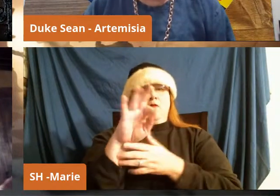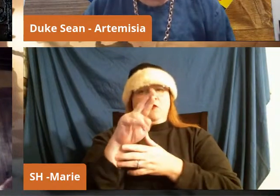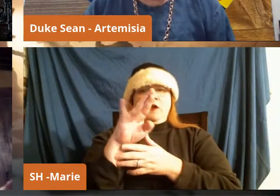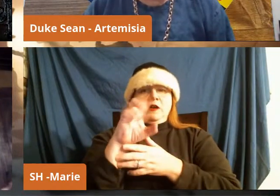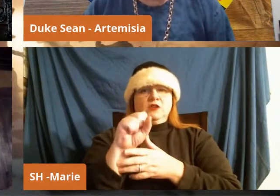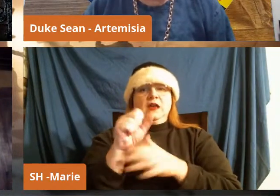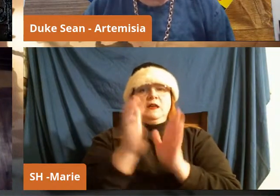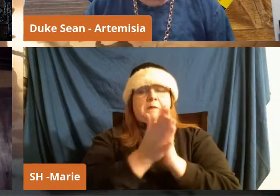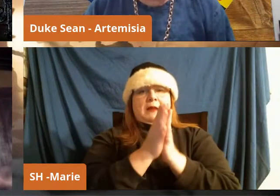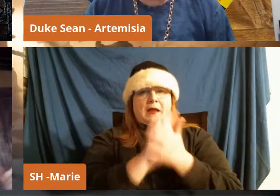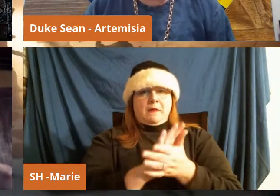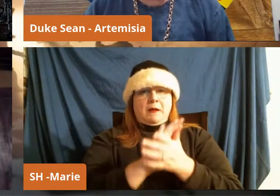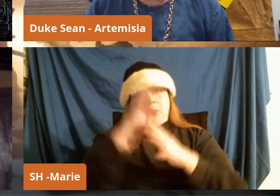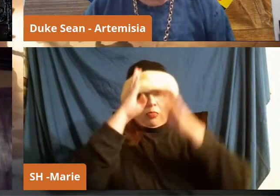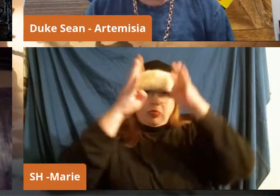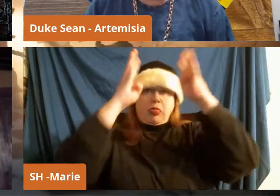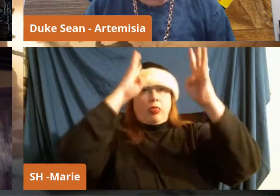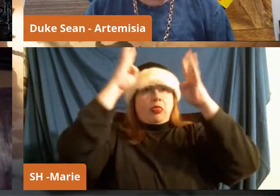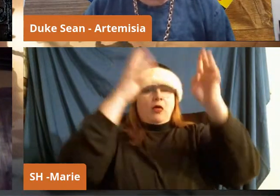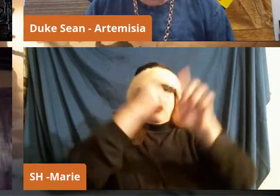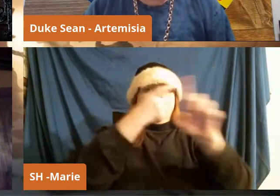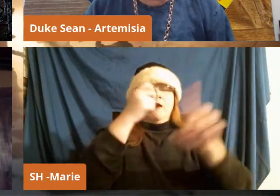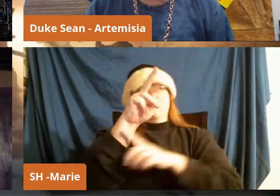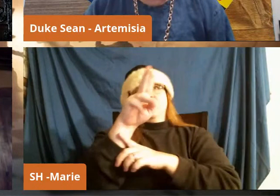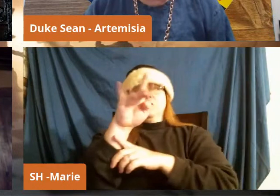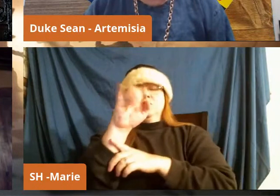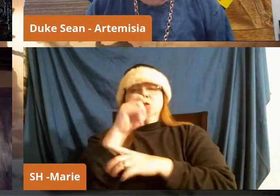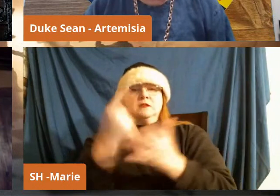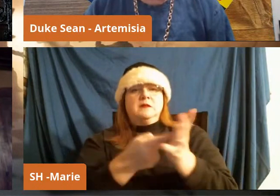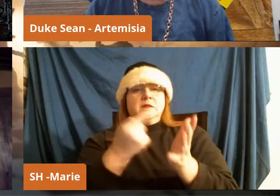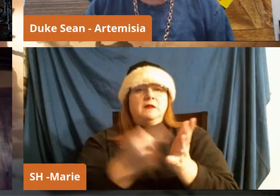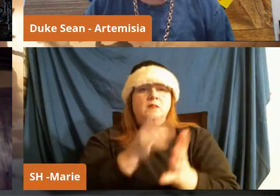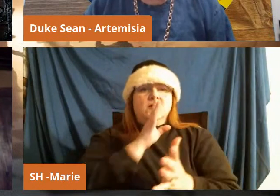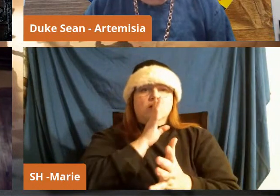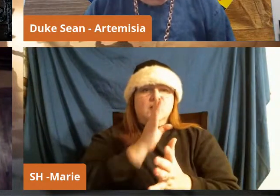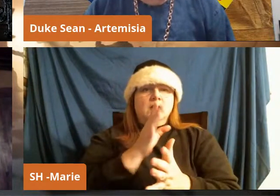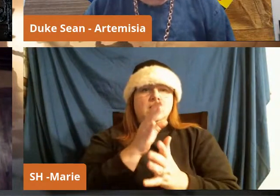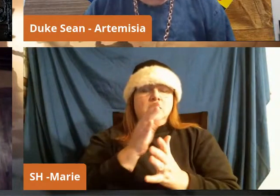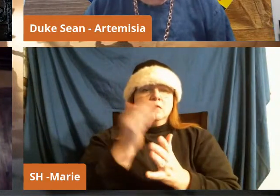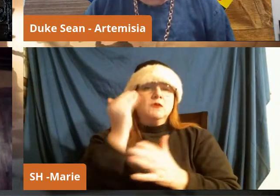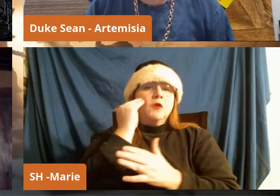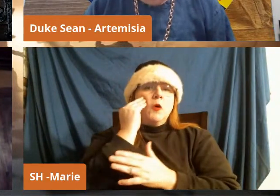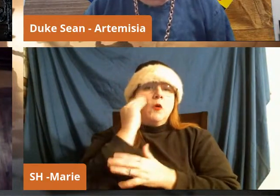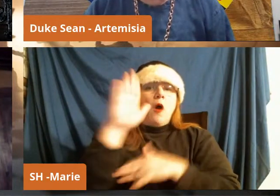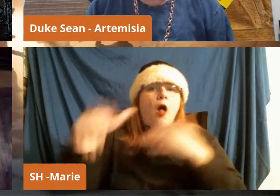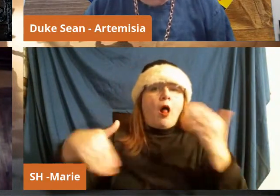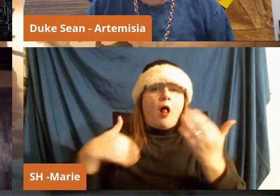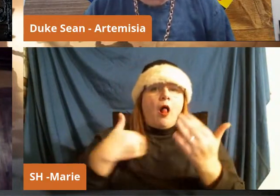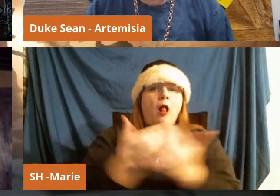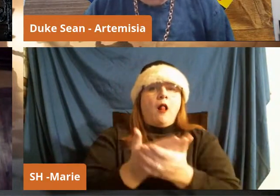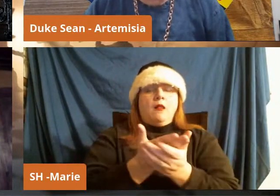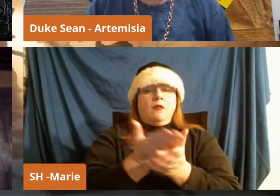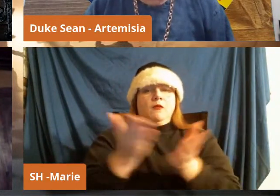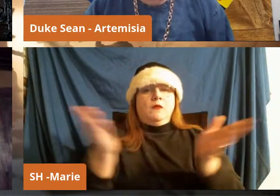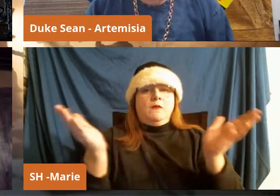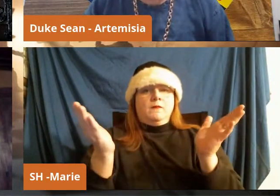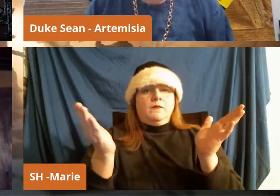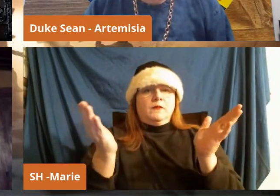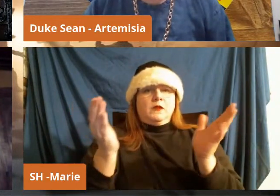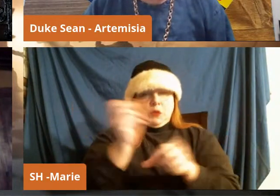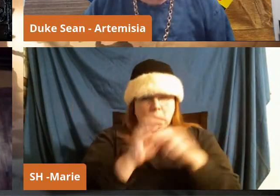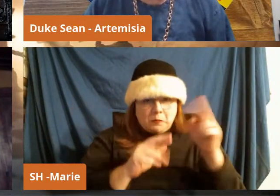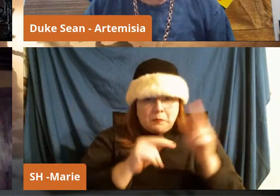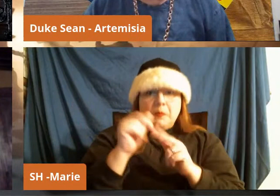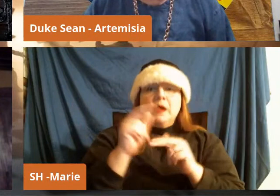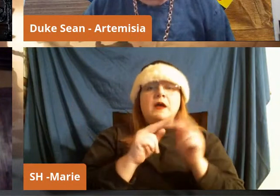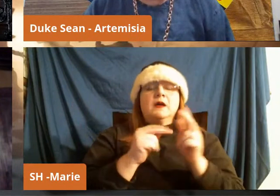being made up of the other virtues we talk about sometimes, because that's sort of renown. And so you build renown, you